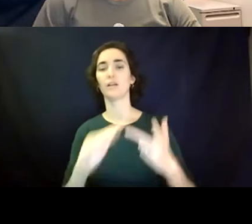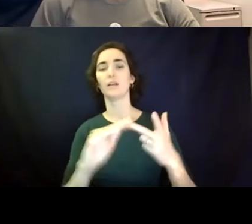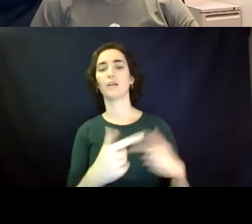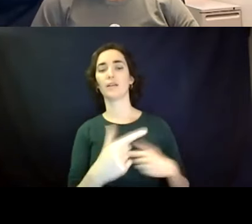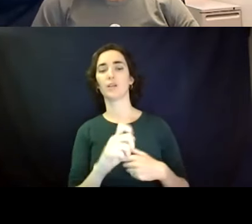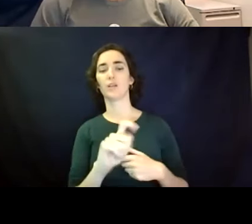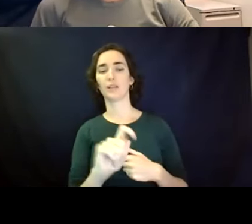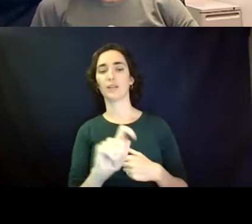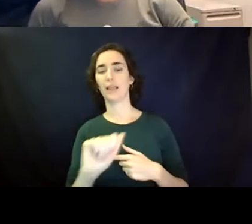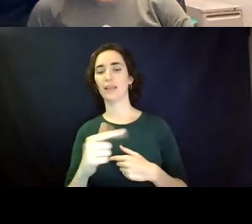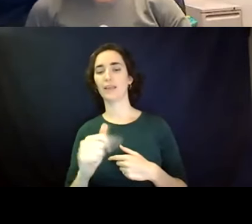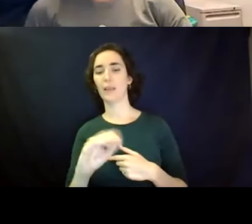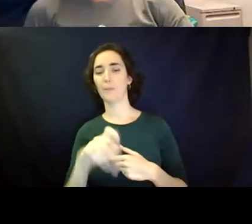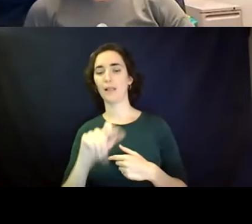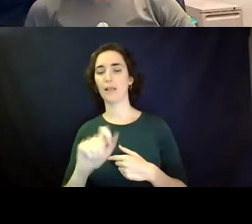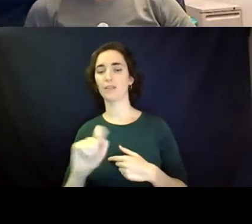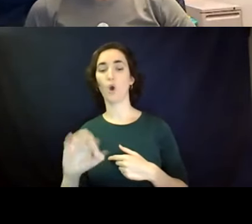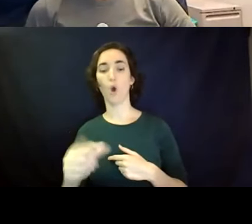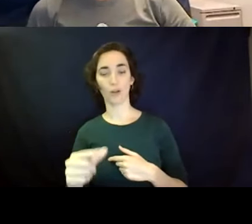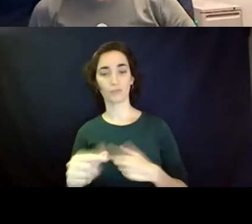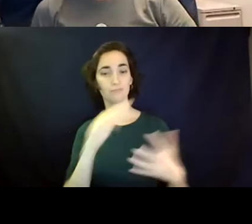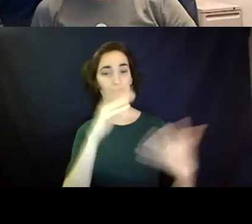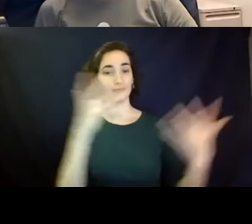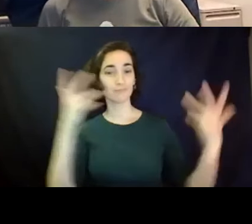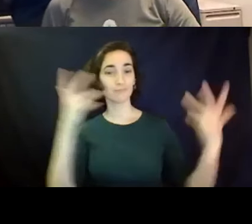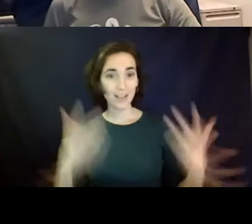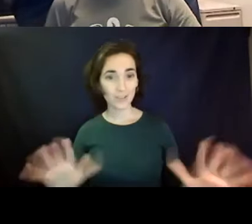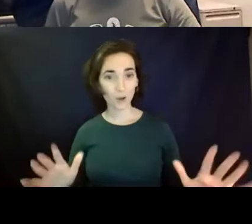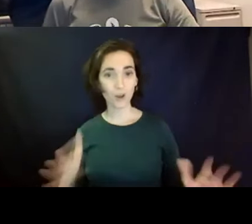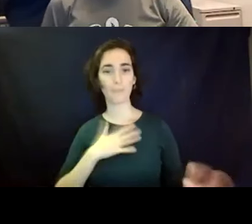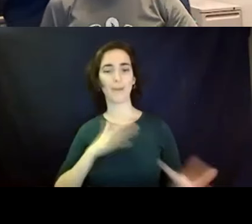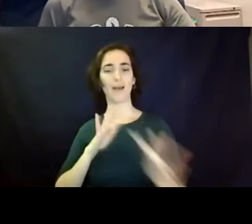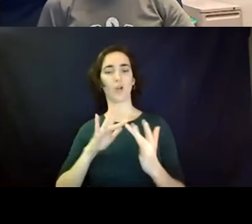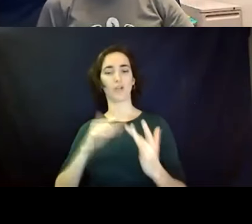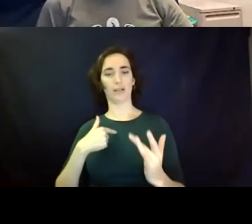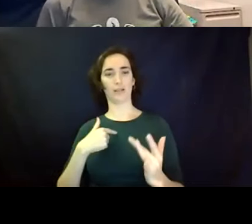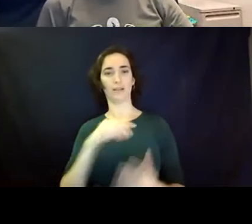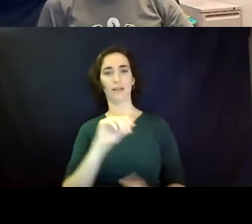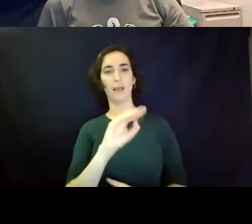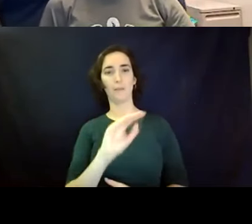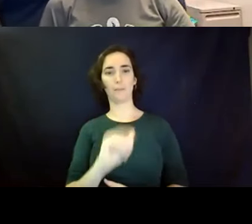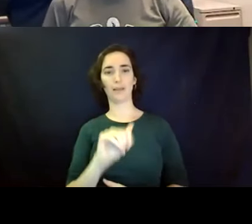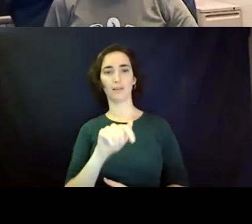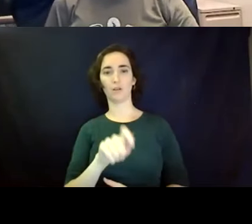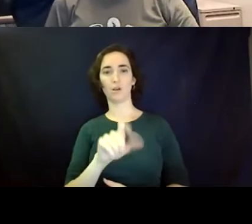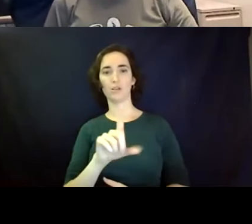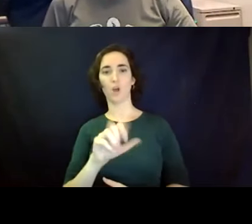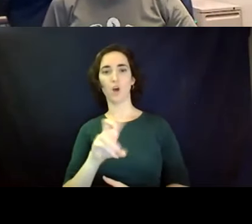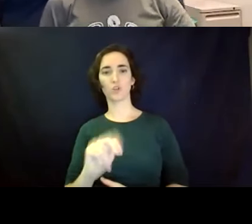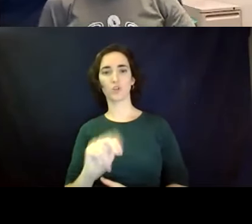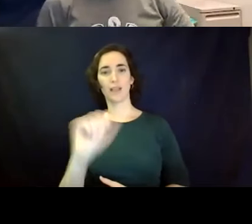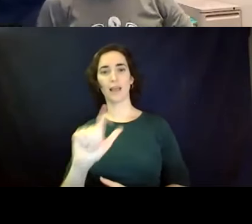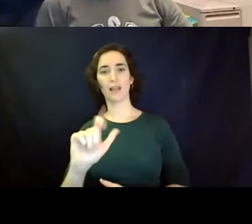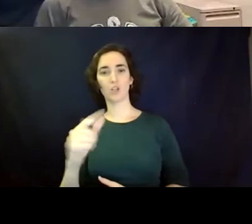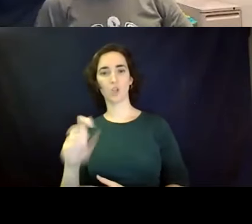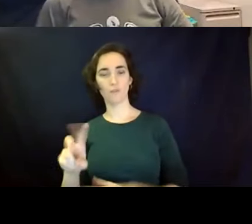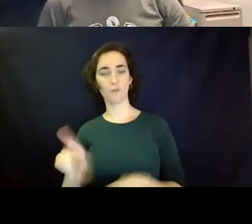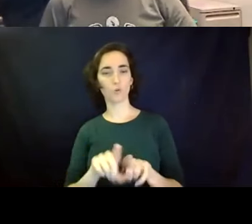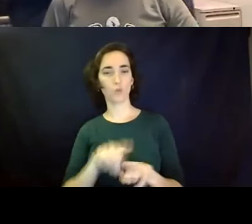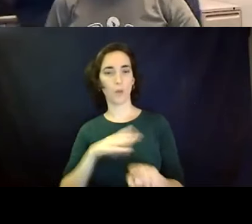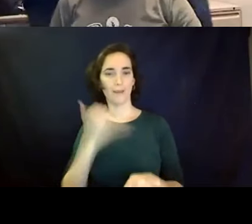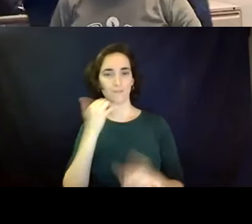And that's all we have for today. This is my contact information, Amy Dawson at la.gov, and my phone number. And this